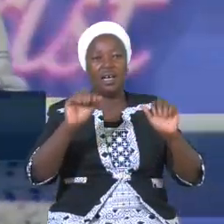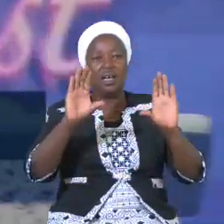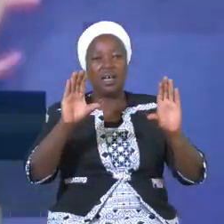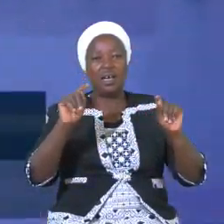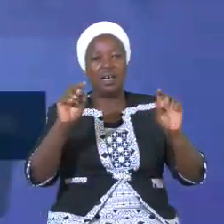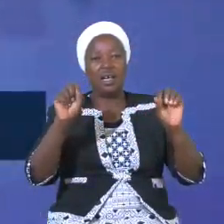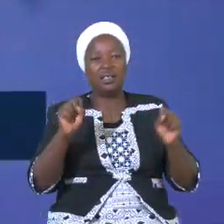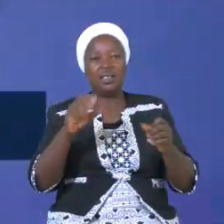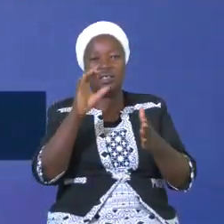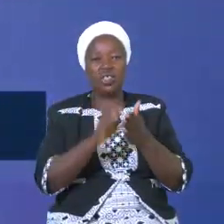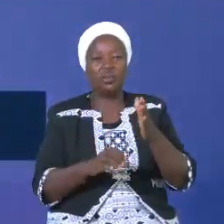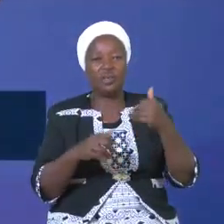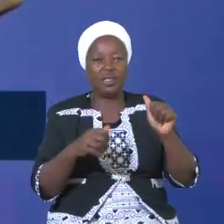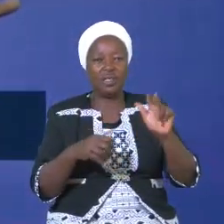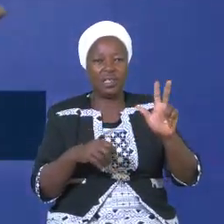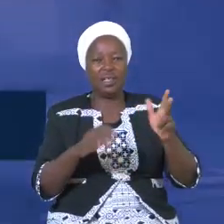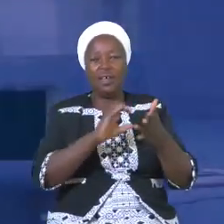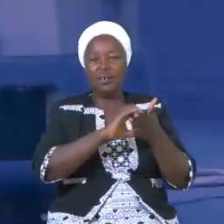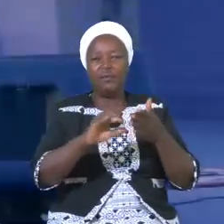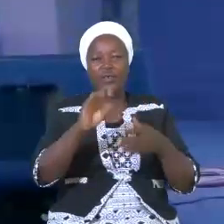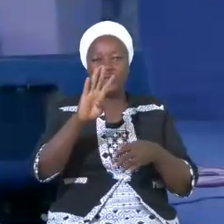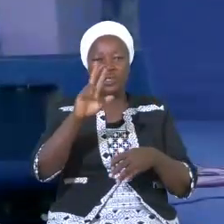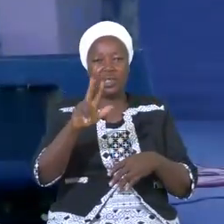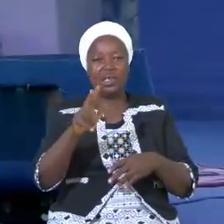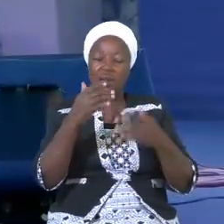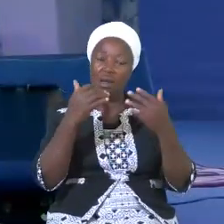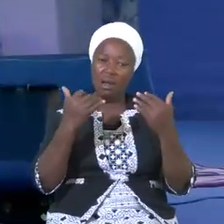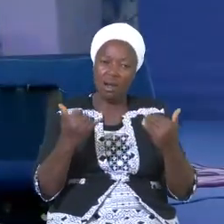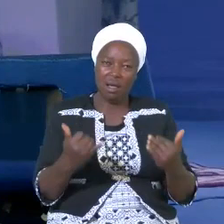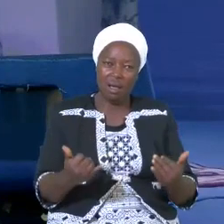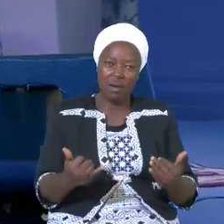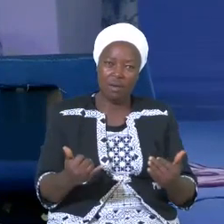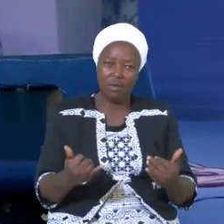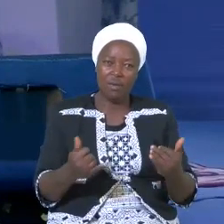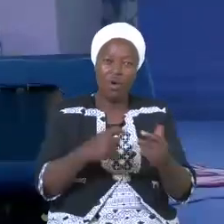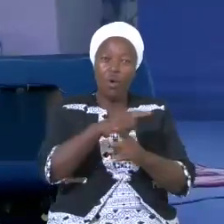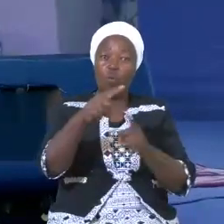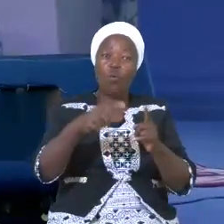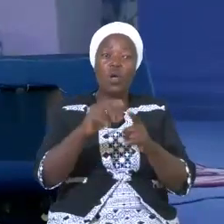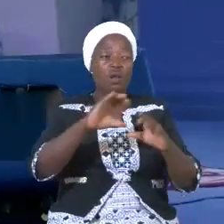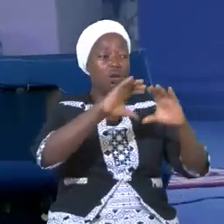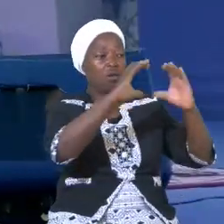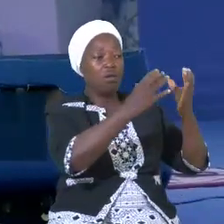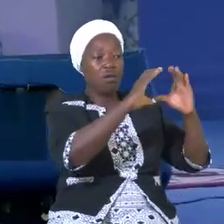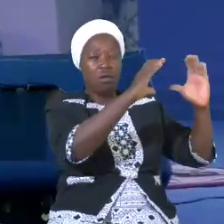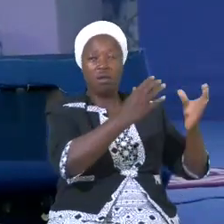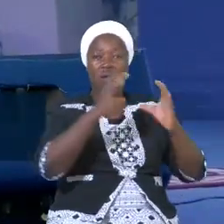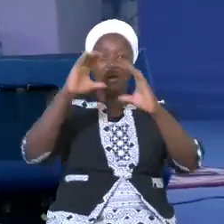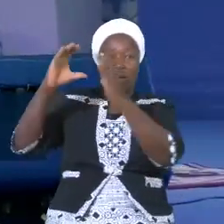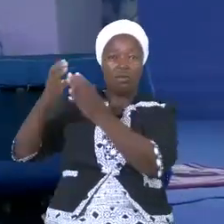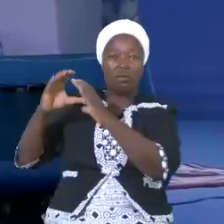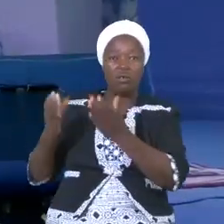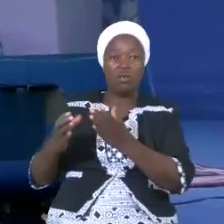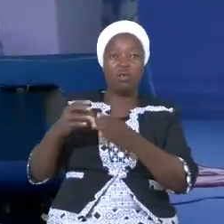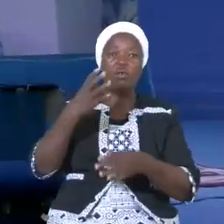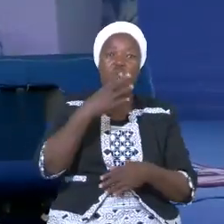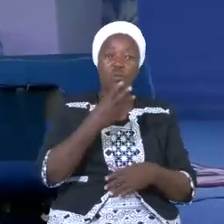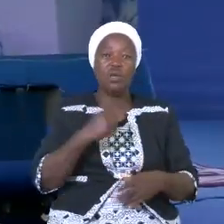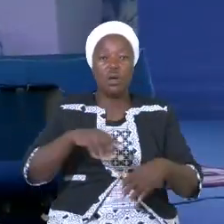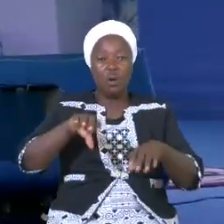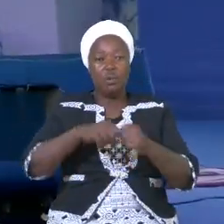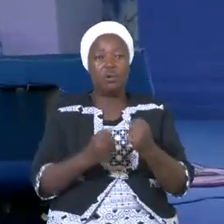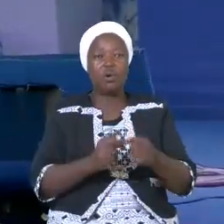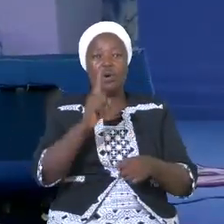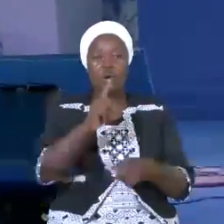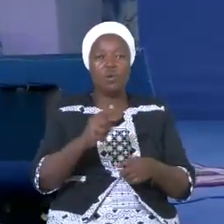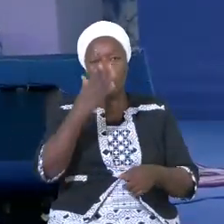13 verse 43 now when the congregation was broken up why oh because